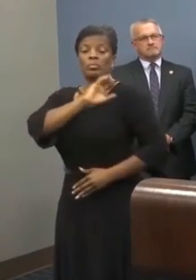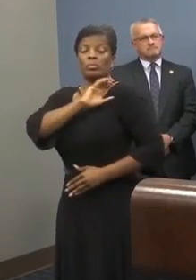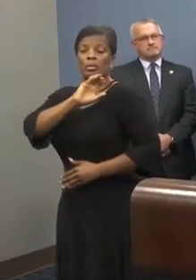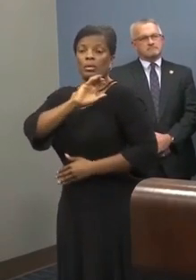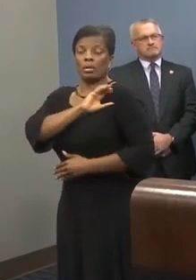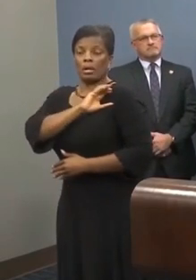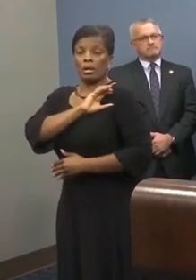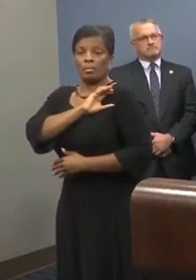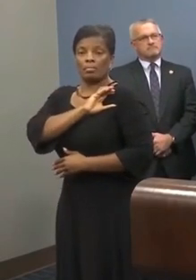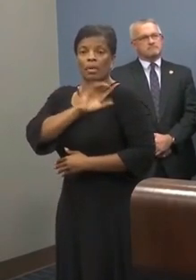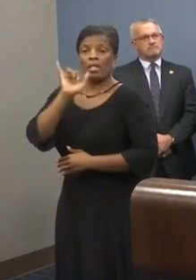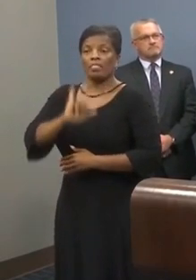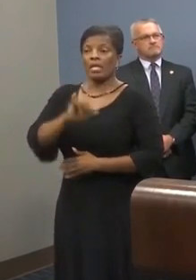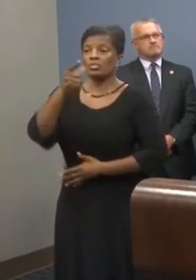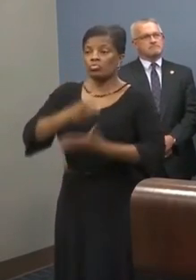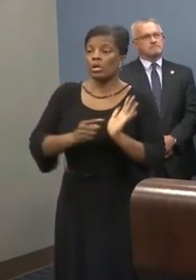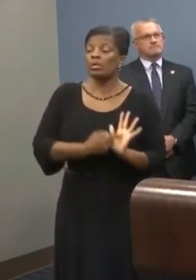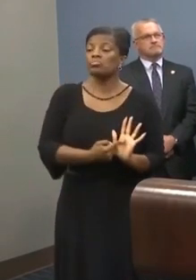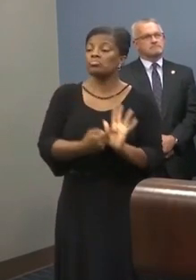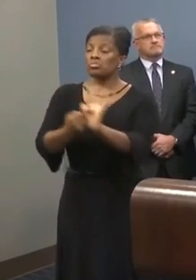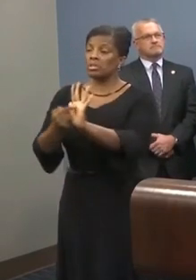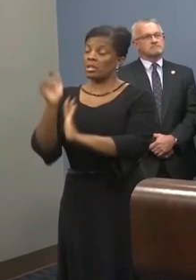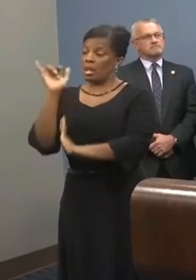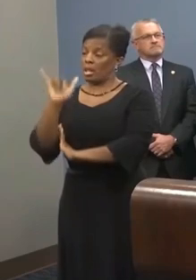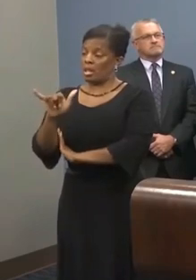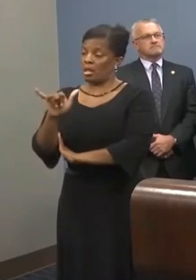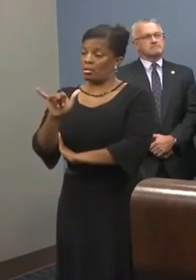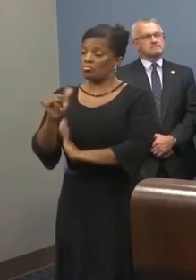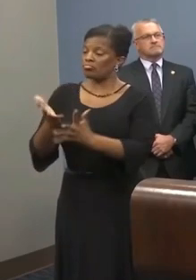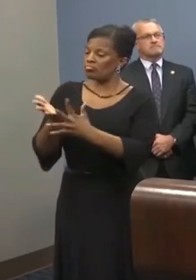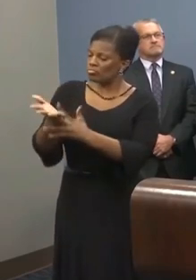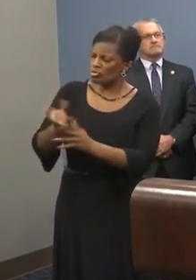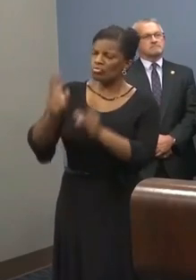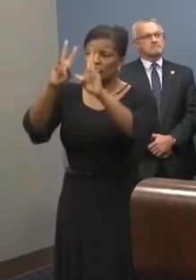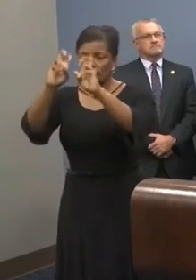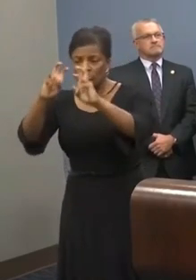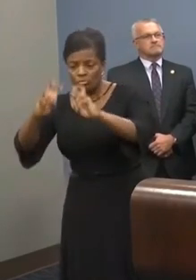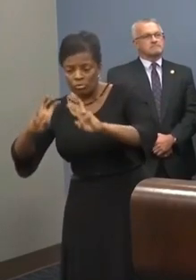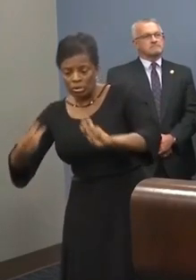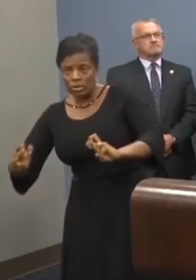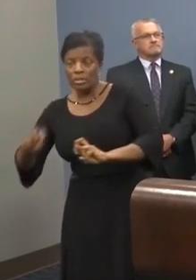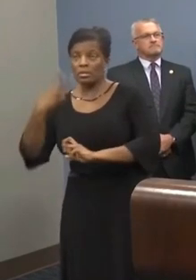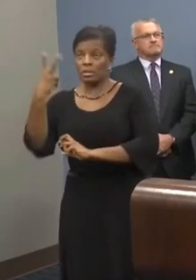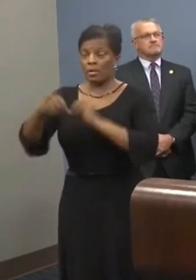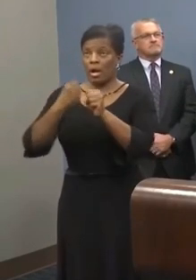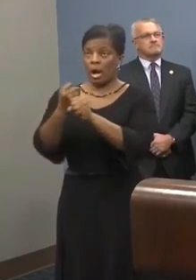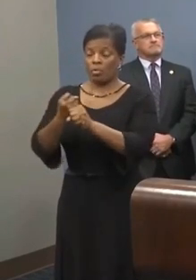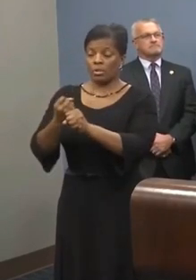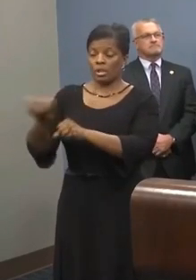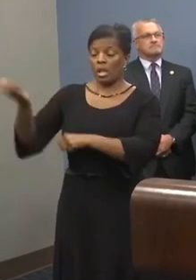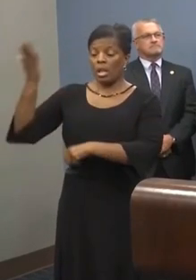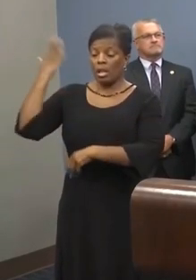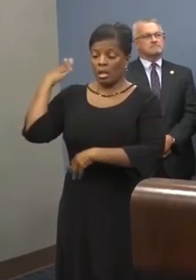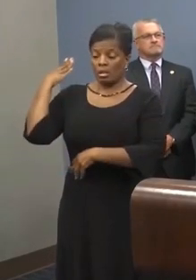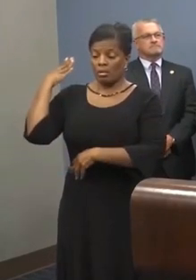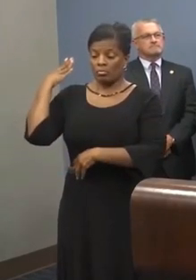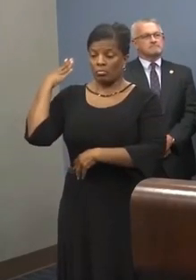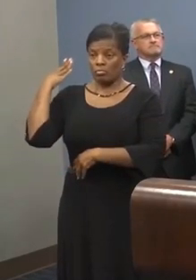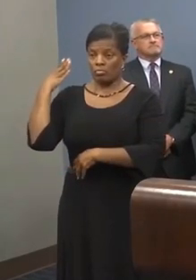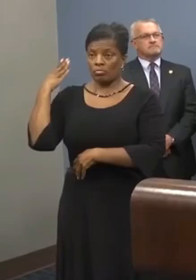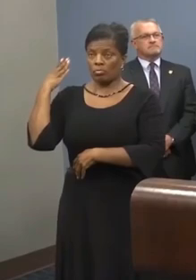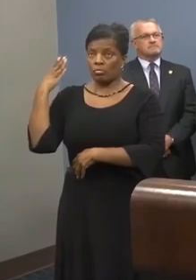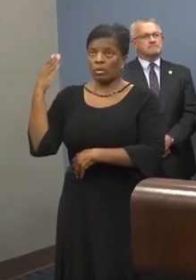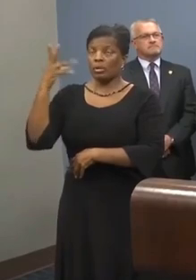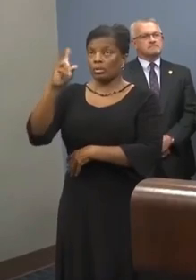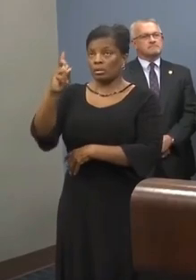officer. That is what led us to that. Through our investigation, several hours later, we will be